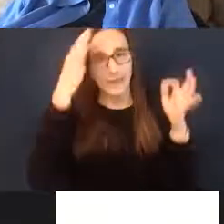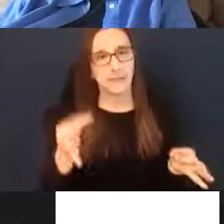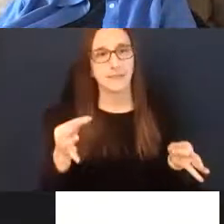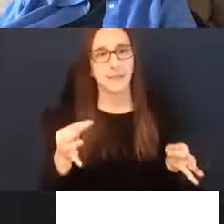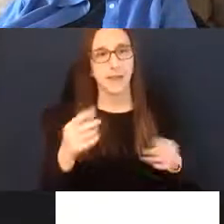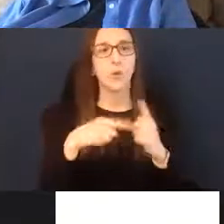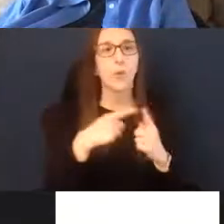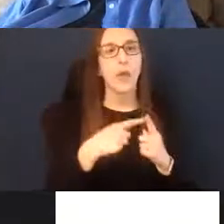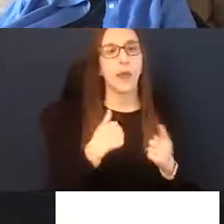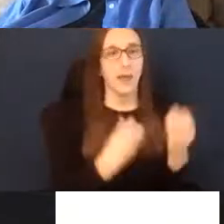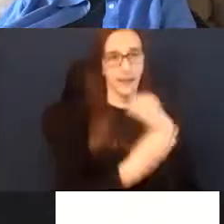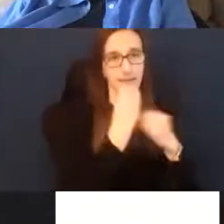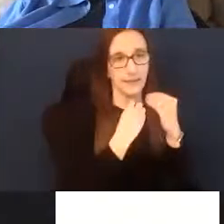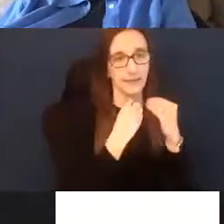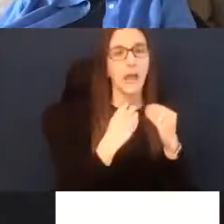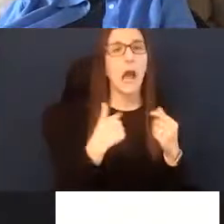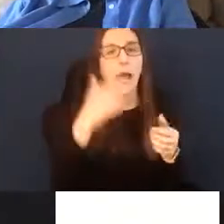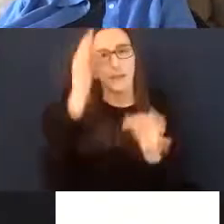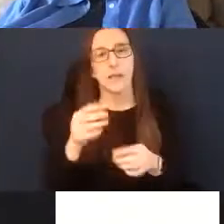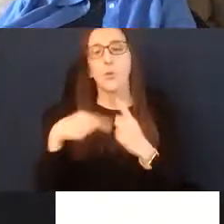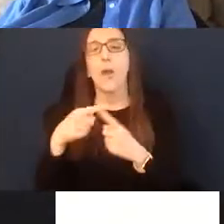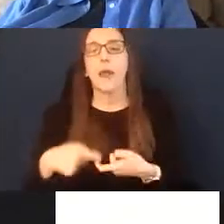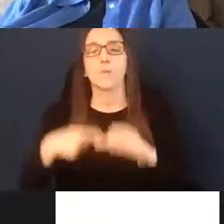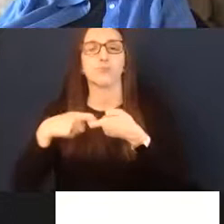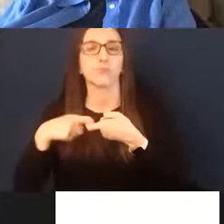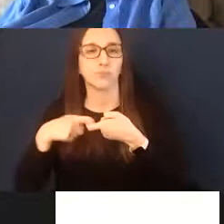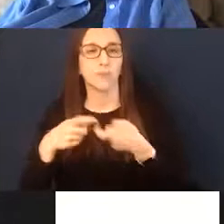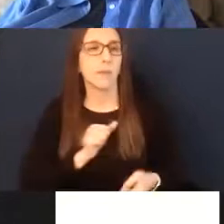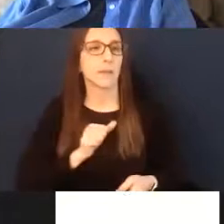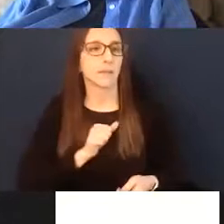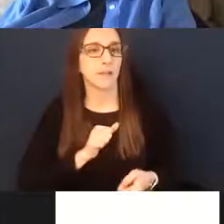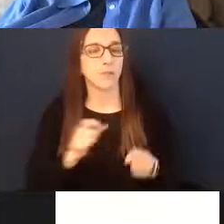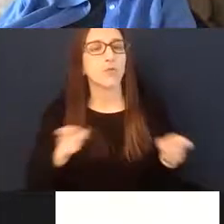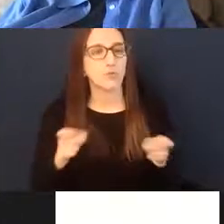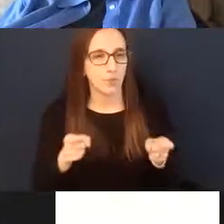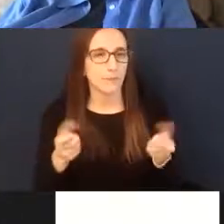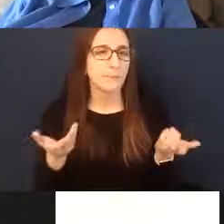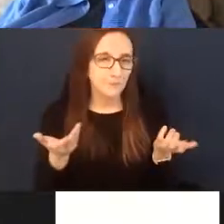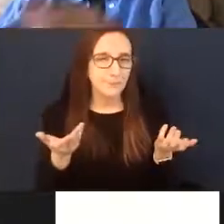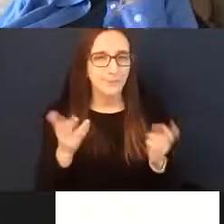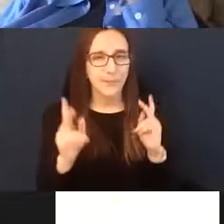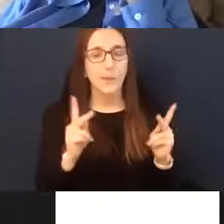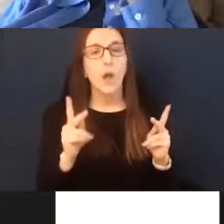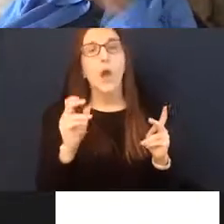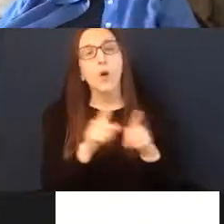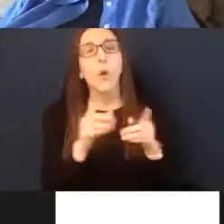want to restrict, when they want to eat, and so forth. So this makes it so people feel like there's more flexibility,